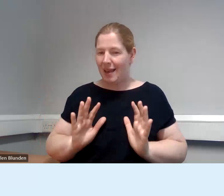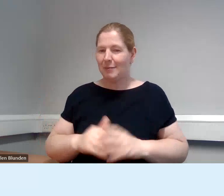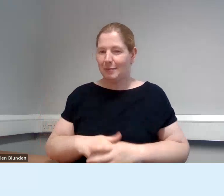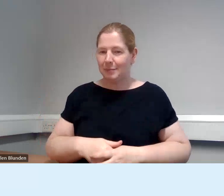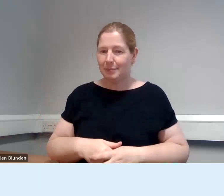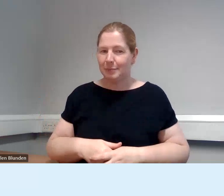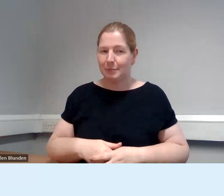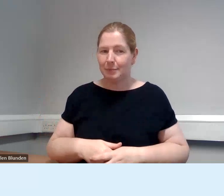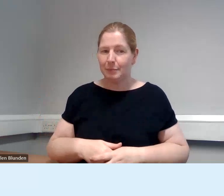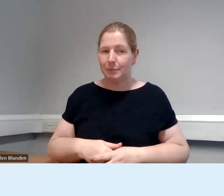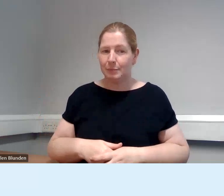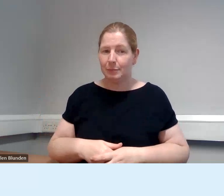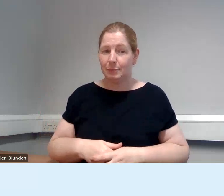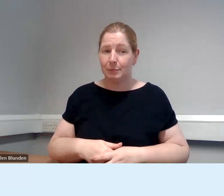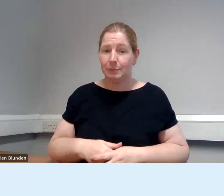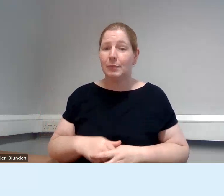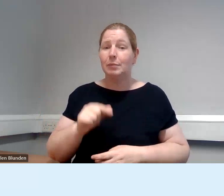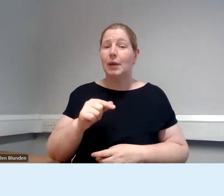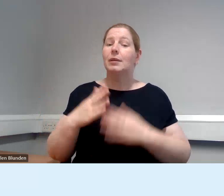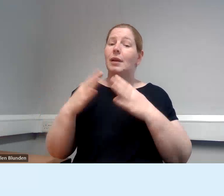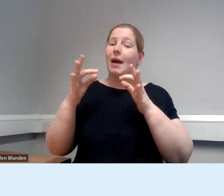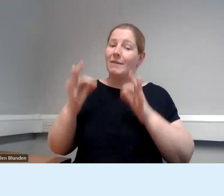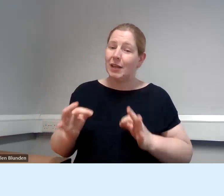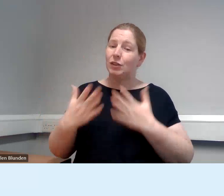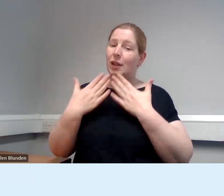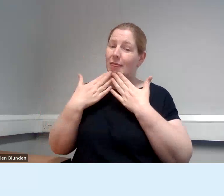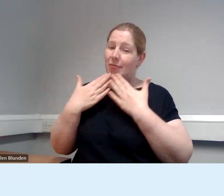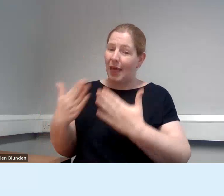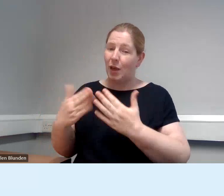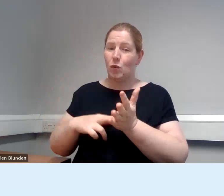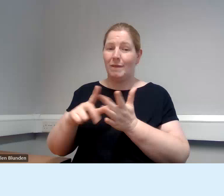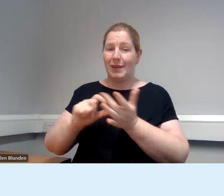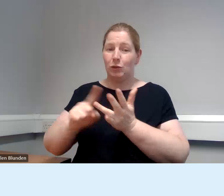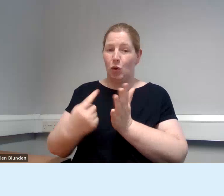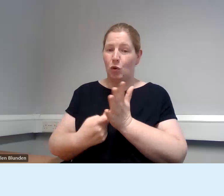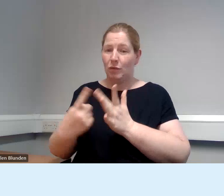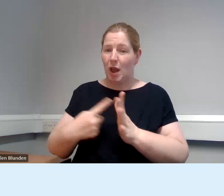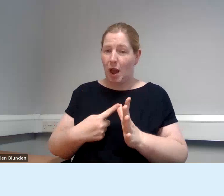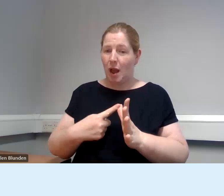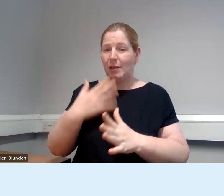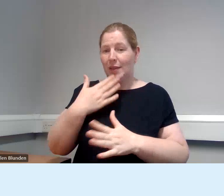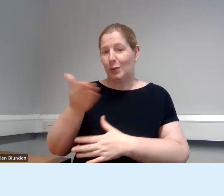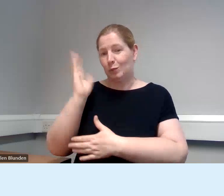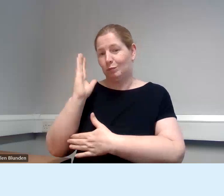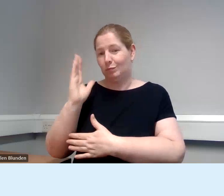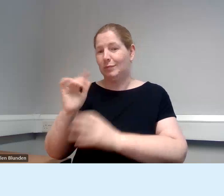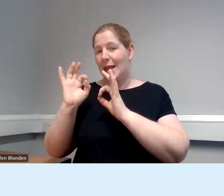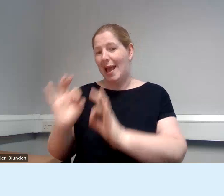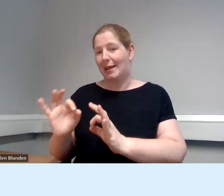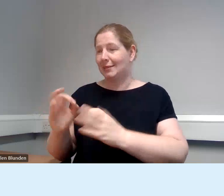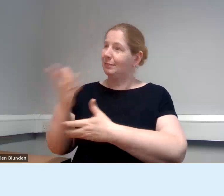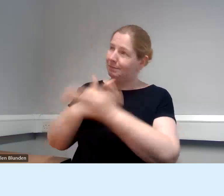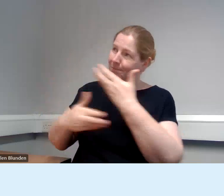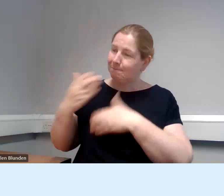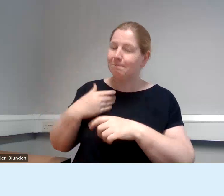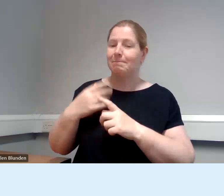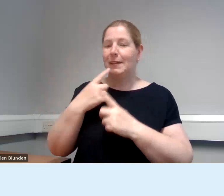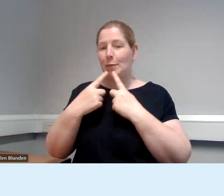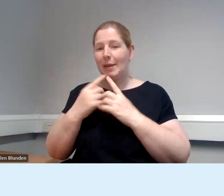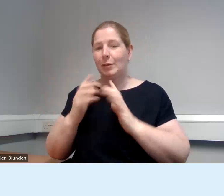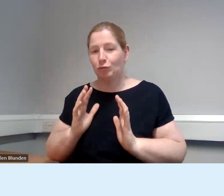is just thank Victoria Byrne really so much for that excellent informative session